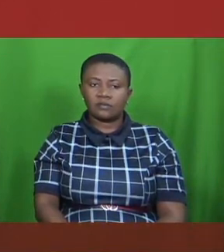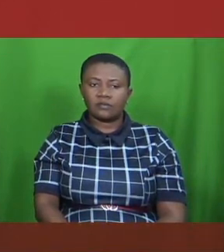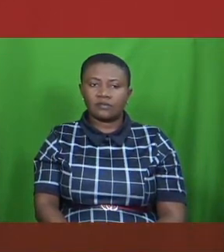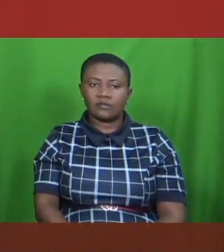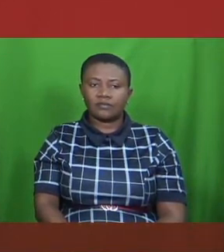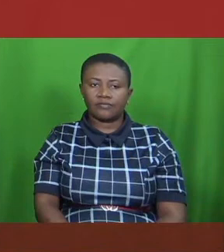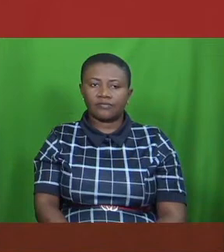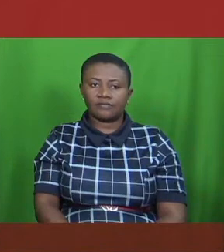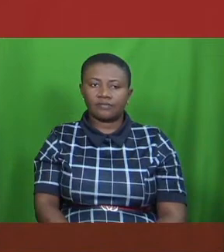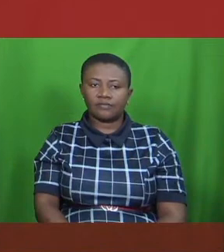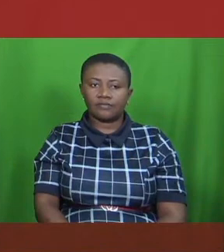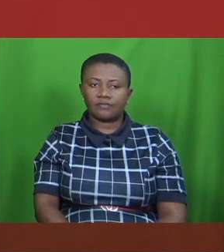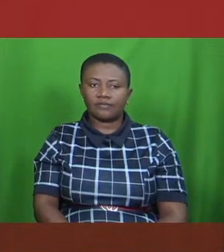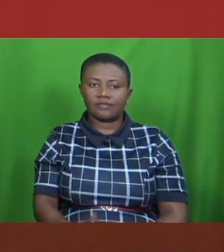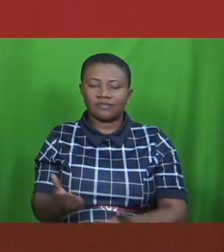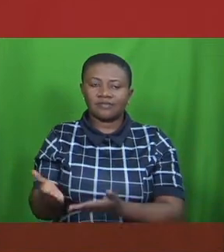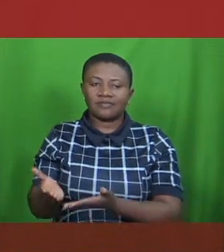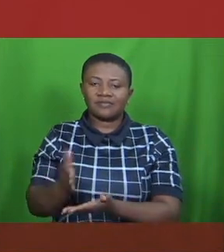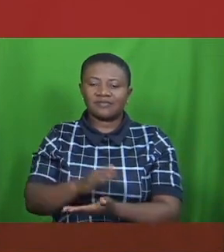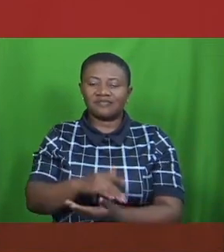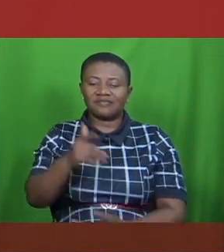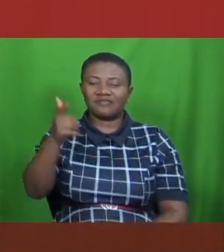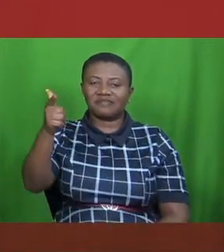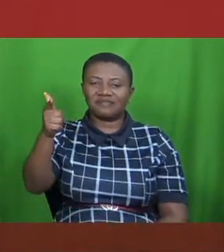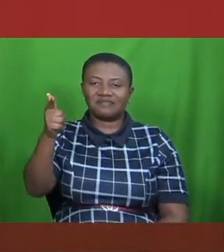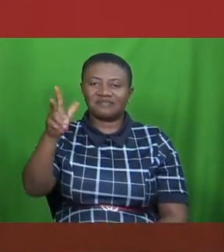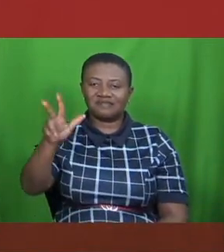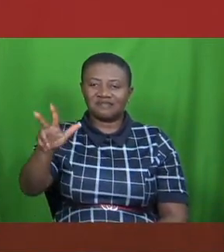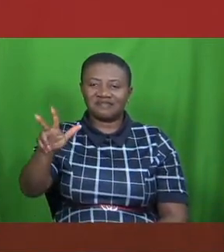Page 23.